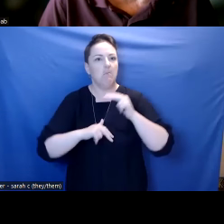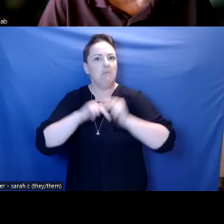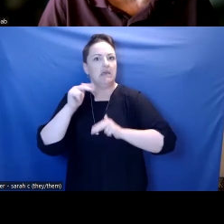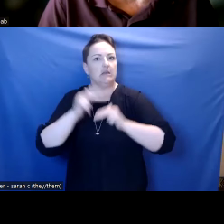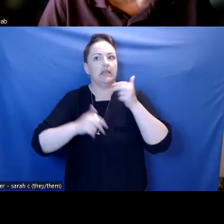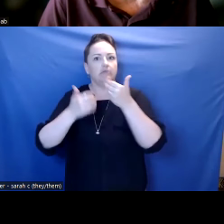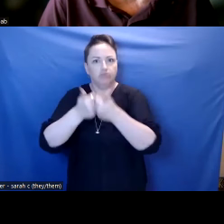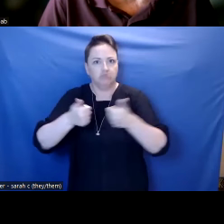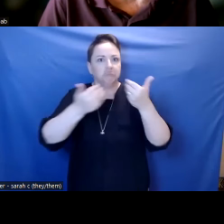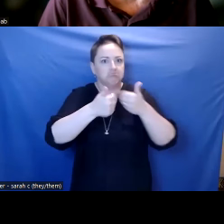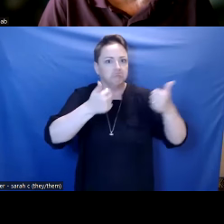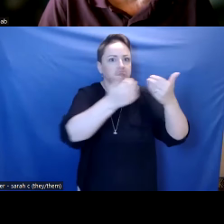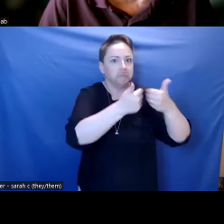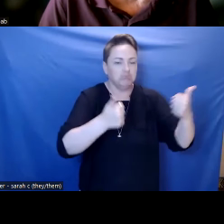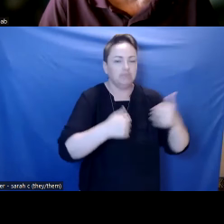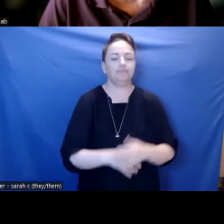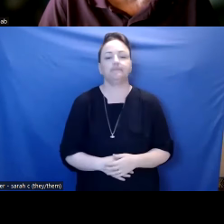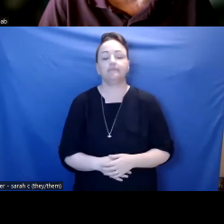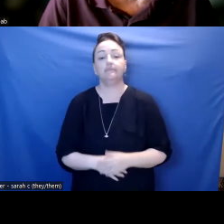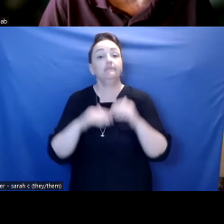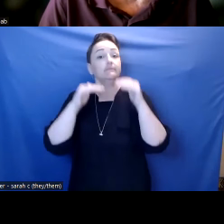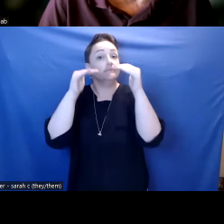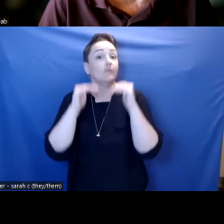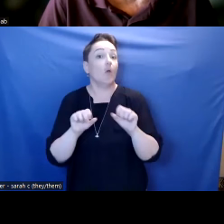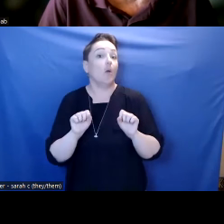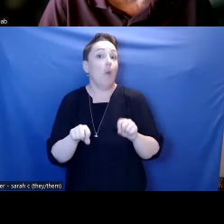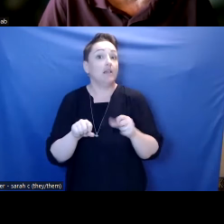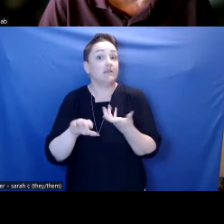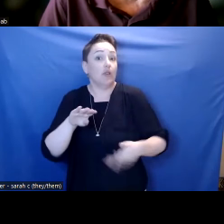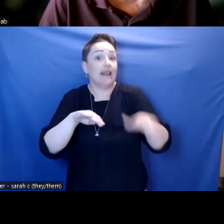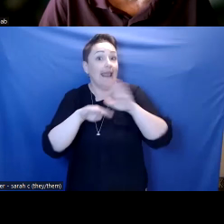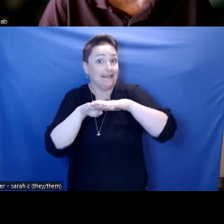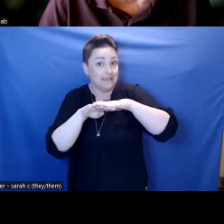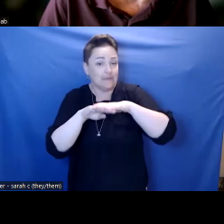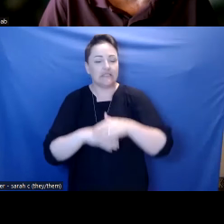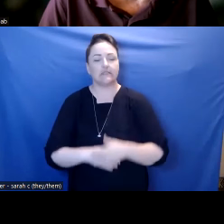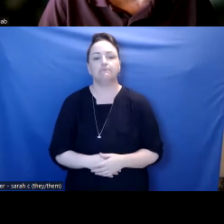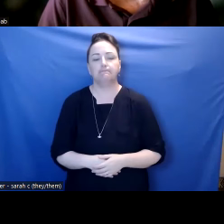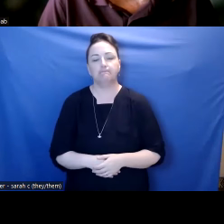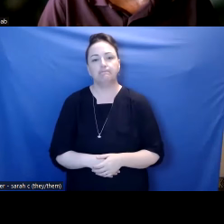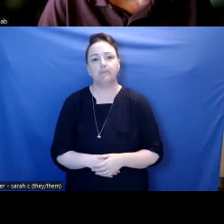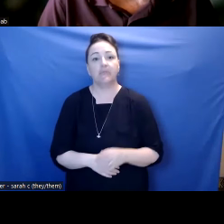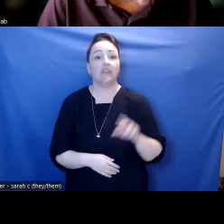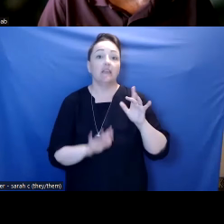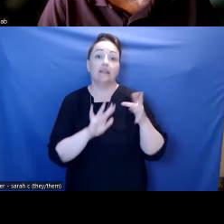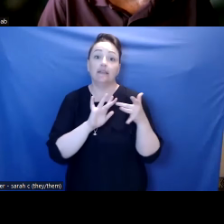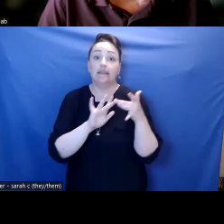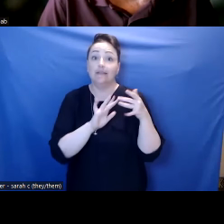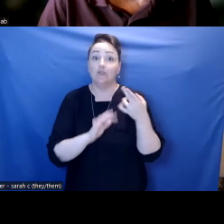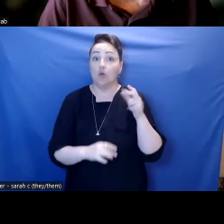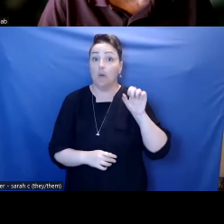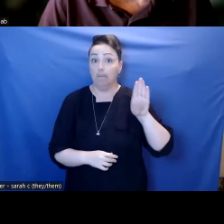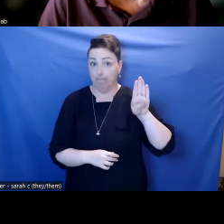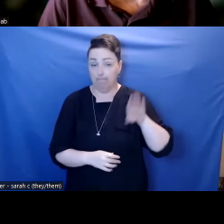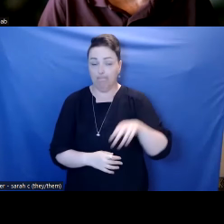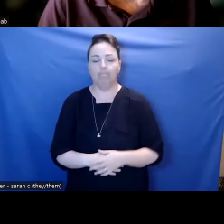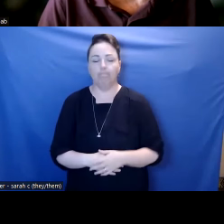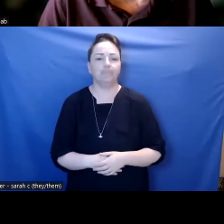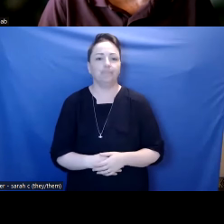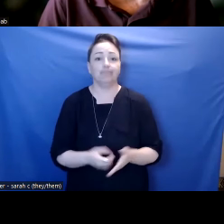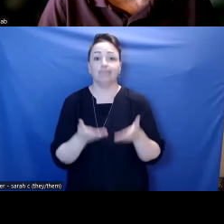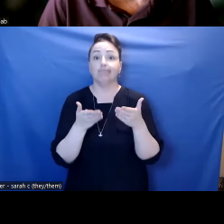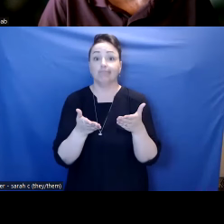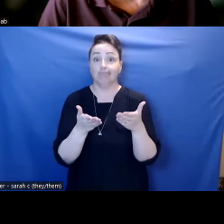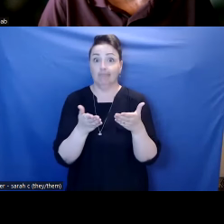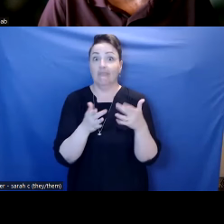off here with some enhancements that we're talking about. One's a digital hub, the other one's a mobility hub. The digital hub, basically, digital inclusion right